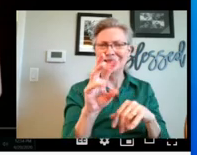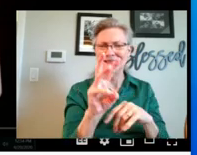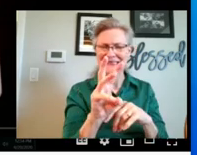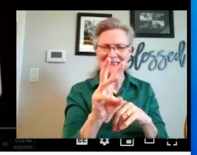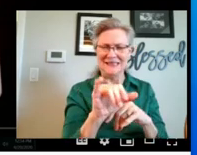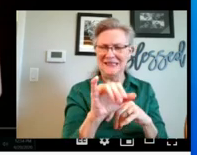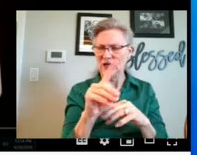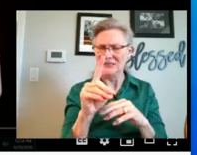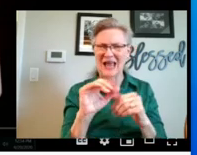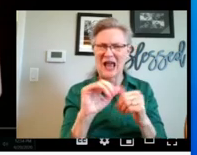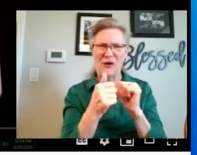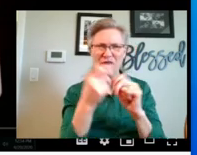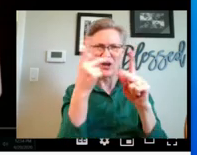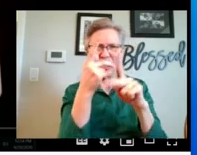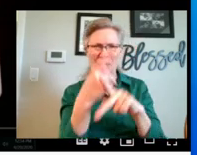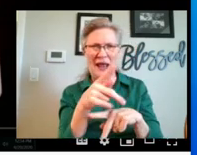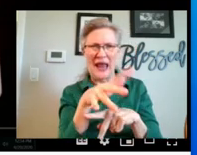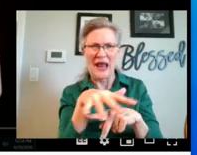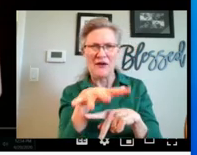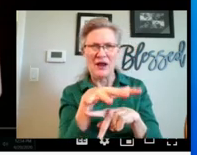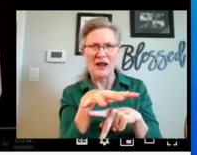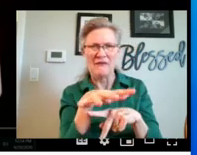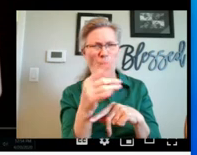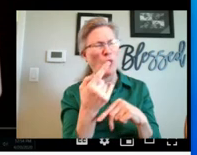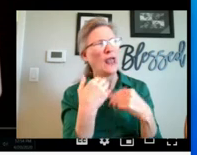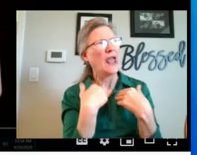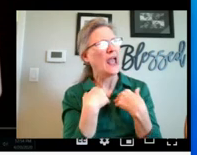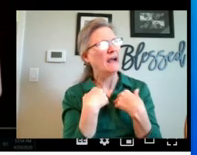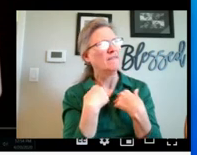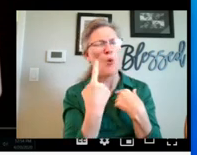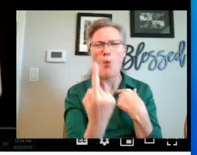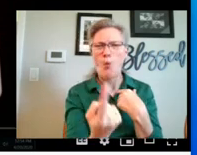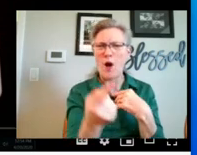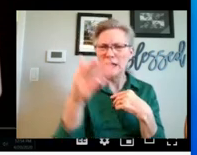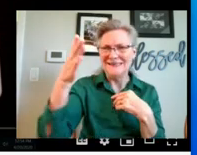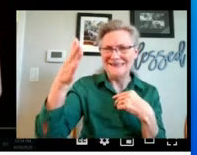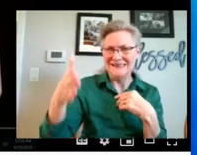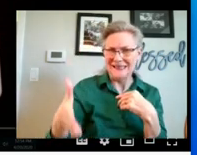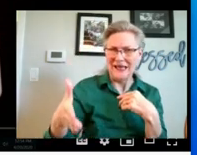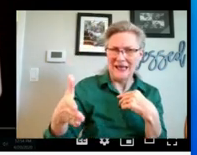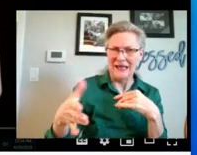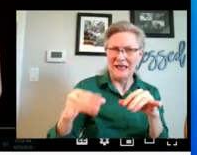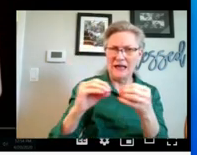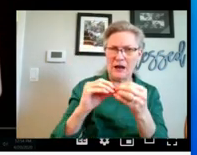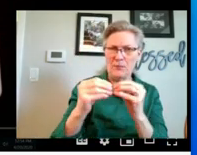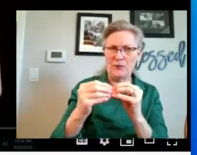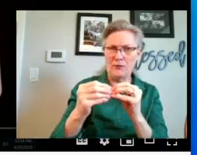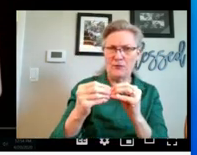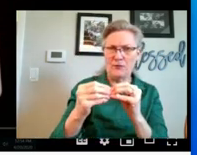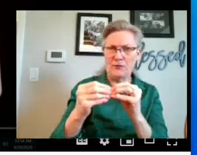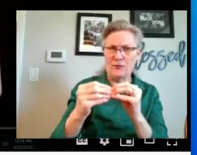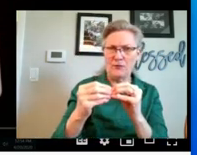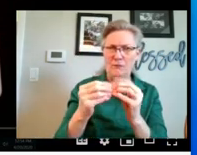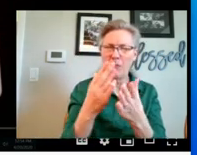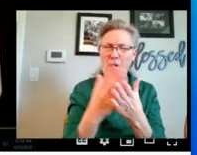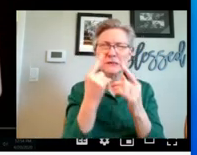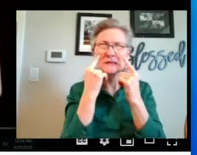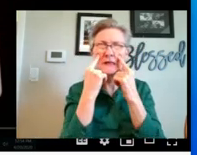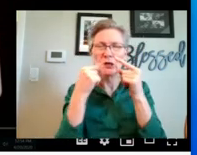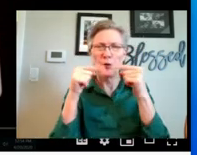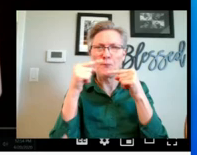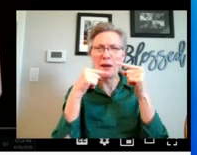could I possibly figure out my area if I only have one side of my figure? Well, pause, think, go back to